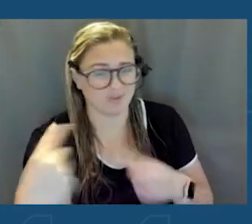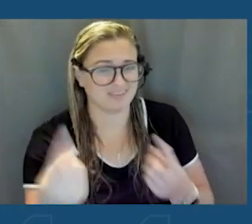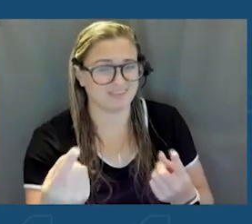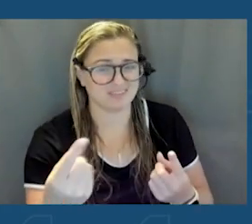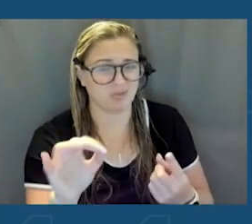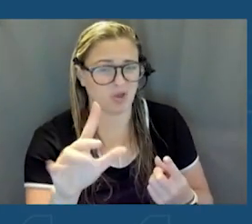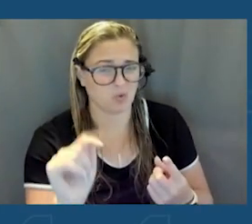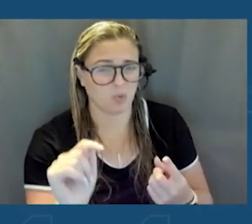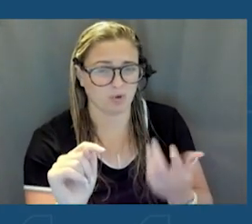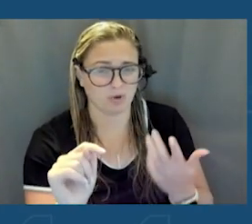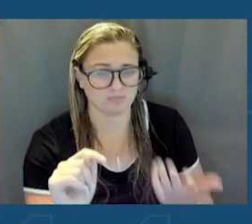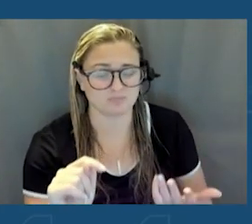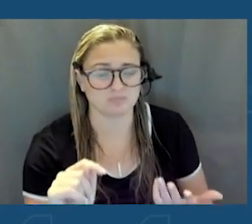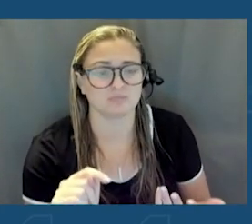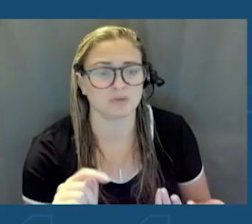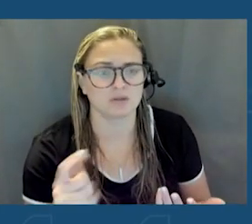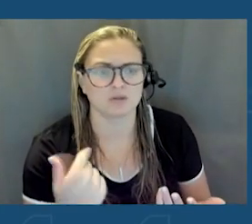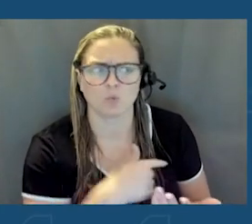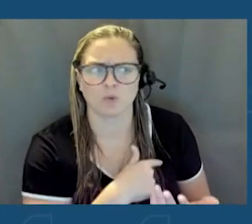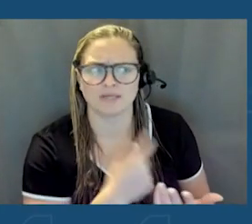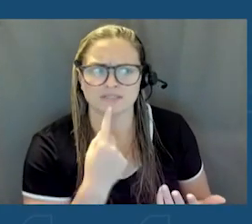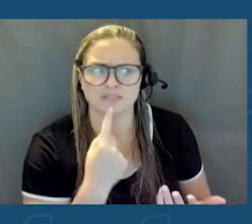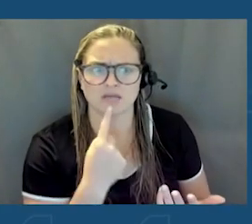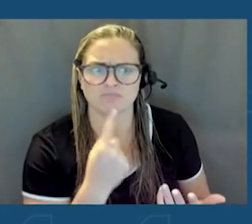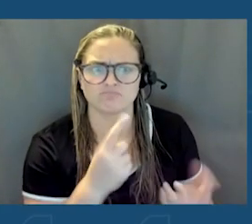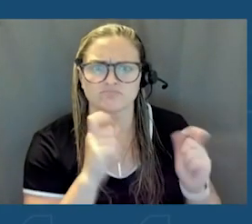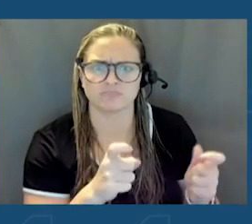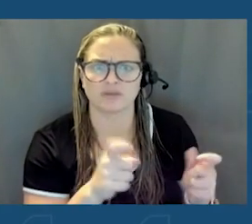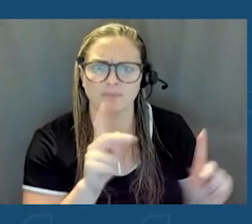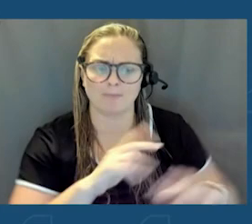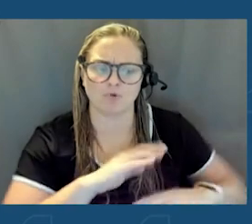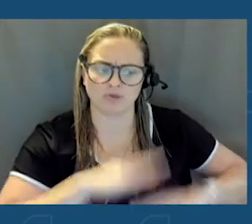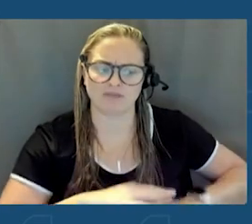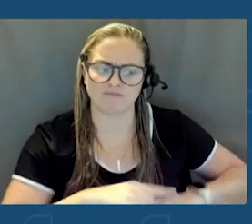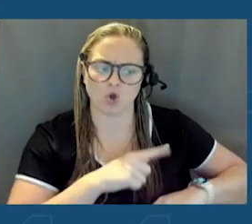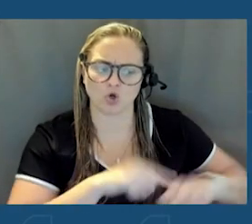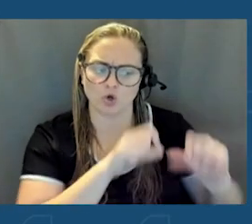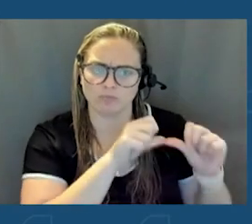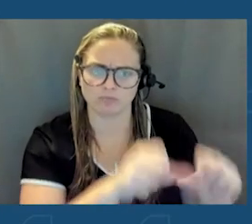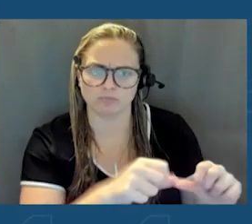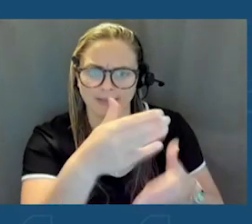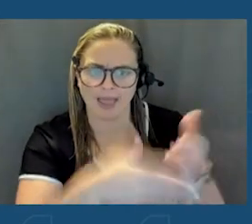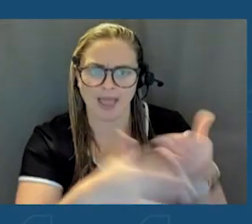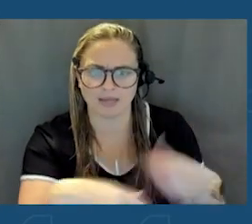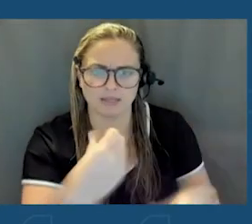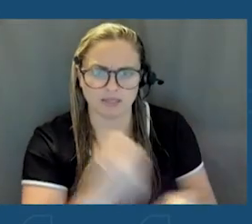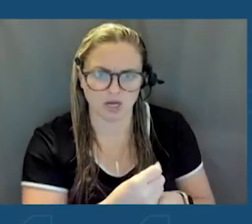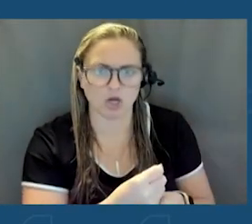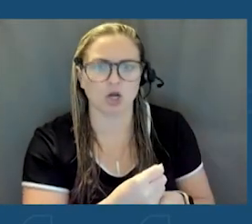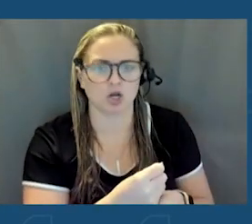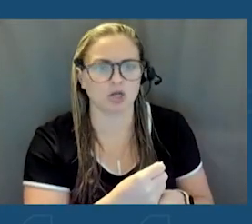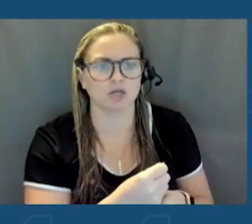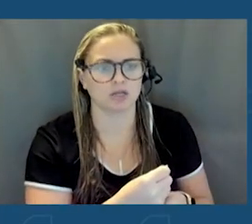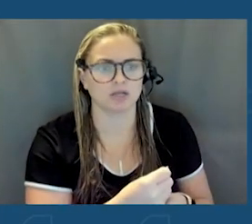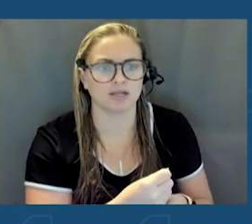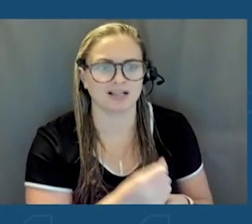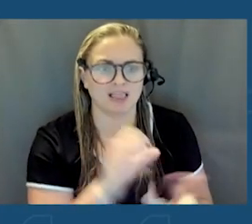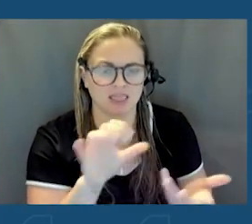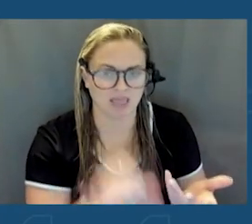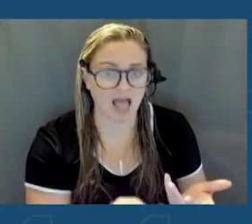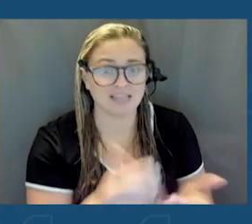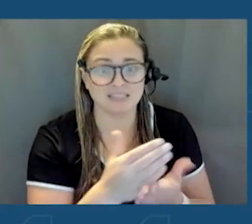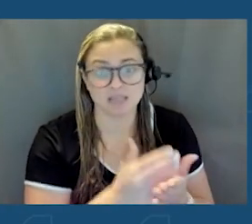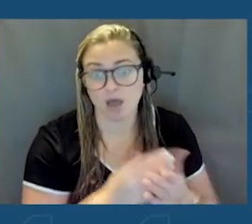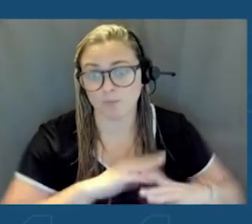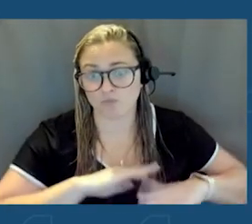October. We said, let's give people relief for the long term until the end of this year. So that's some relief,